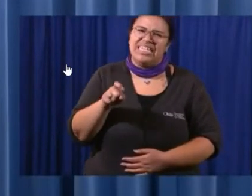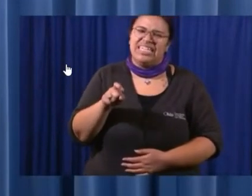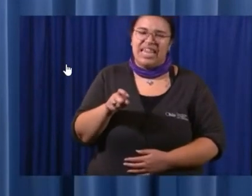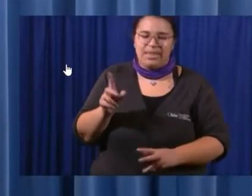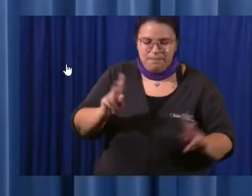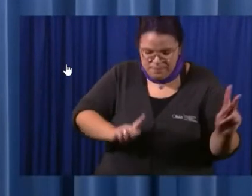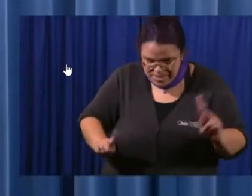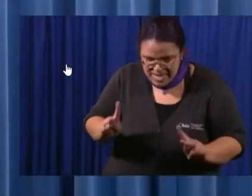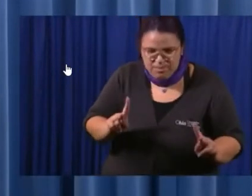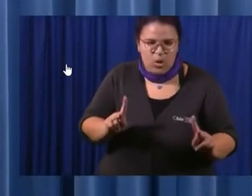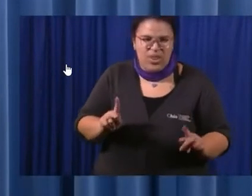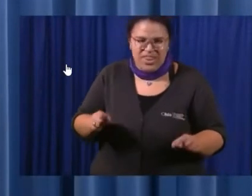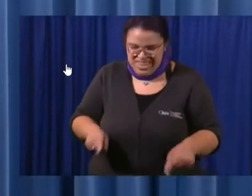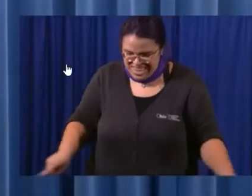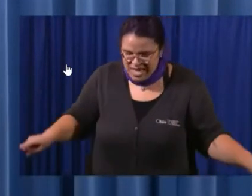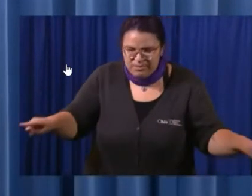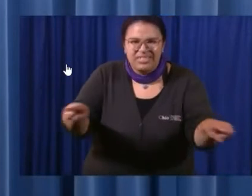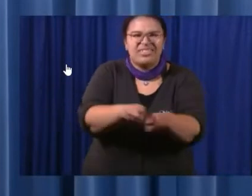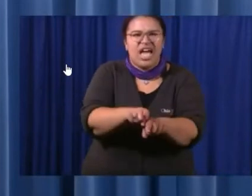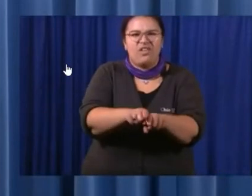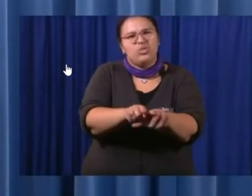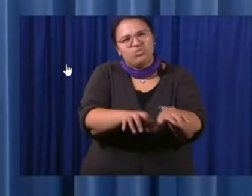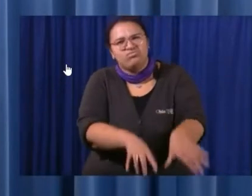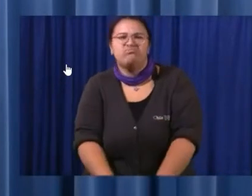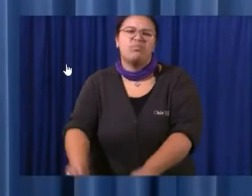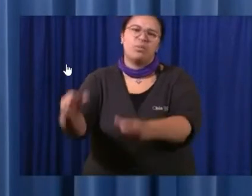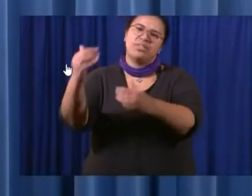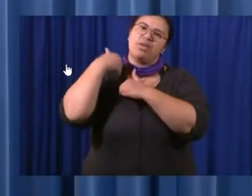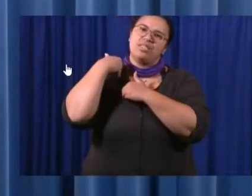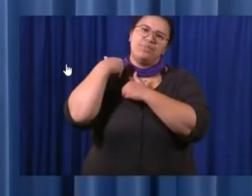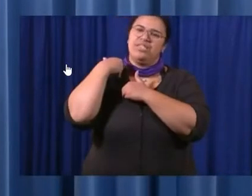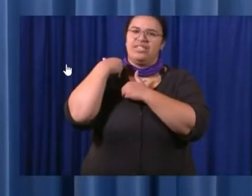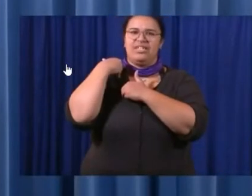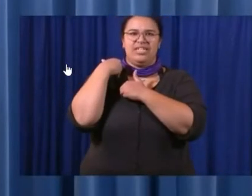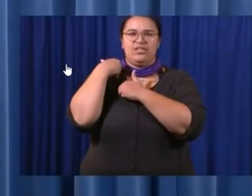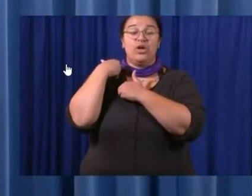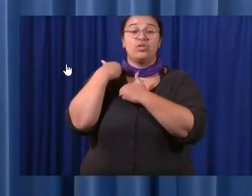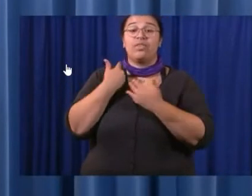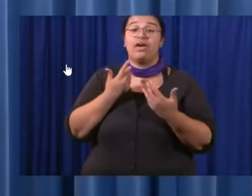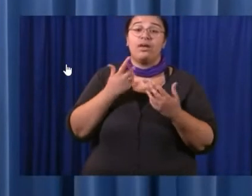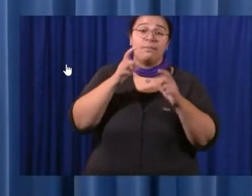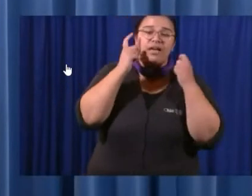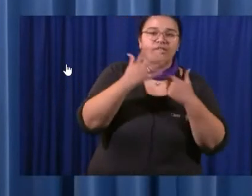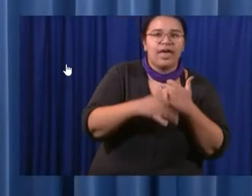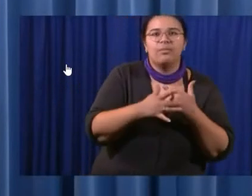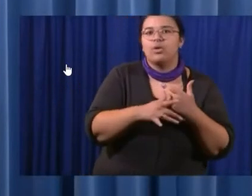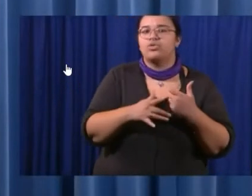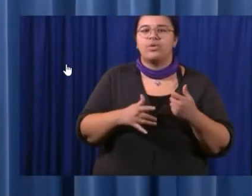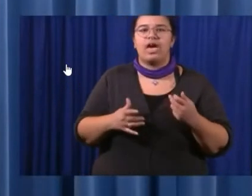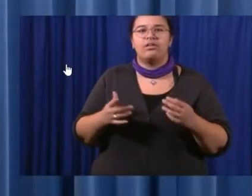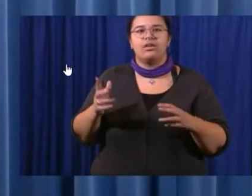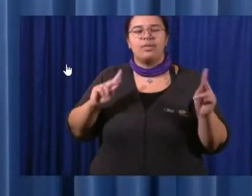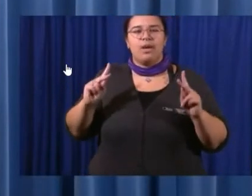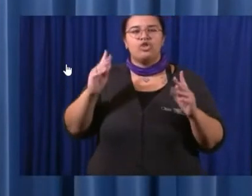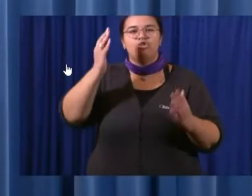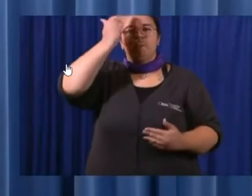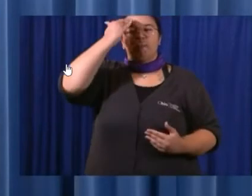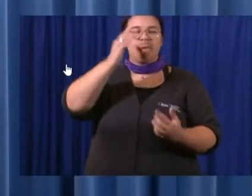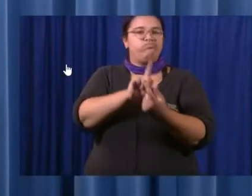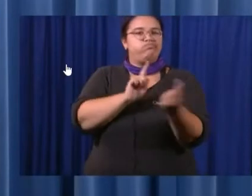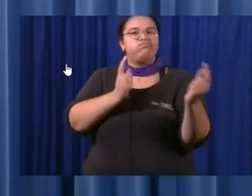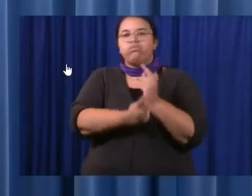and by people who fully understand that we cannot move this economy forward unless we slow this